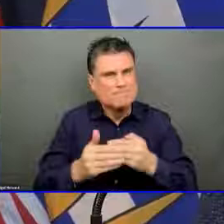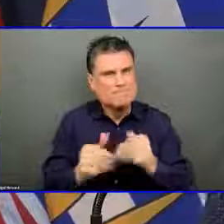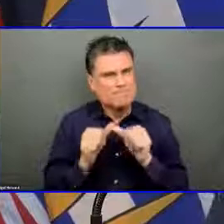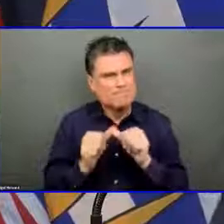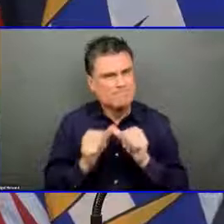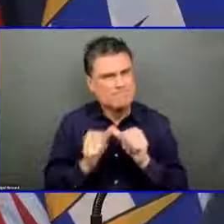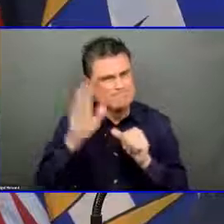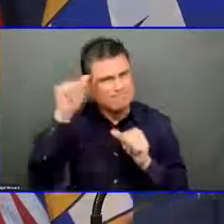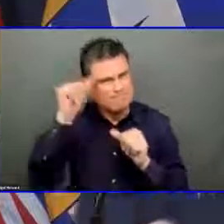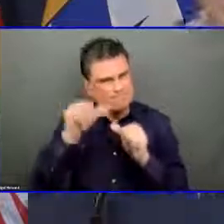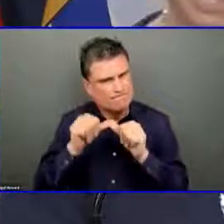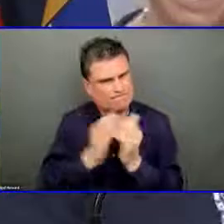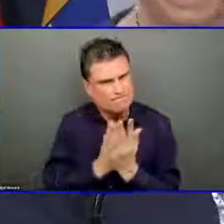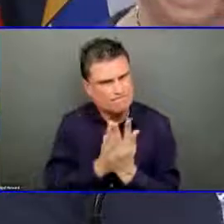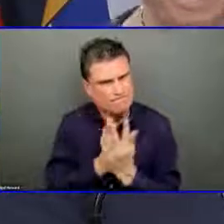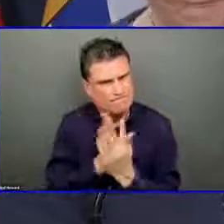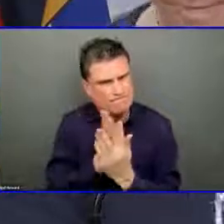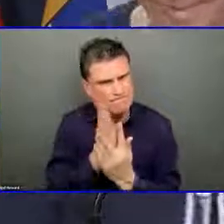safe. Thank you.